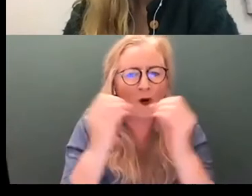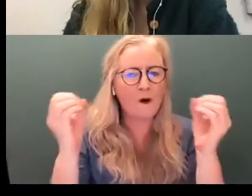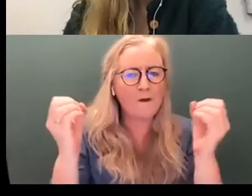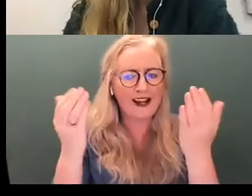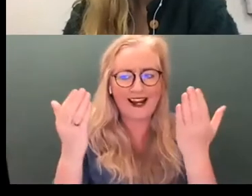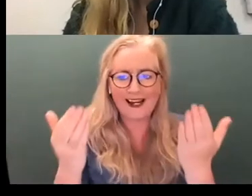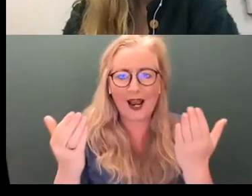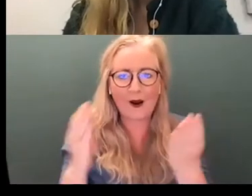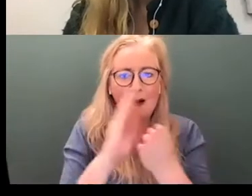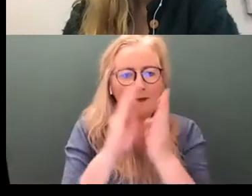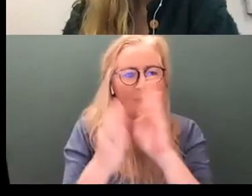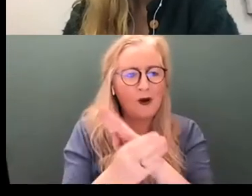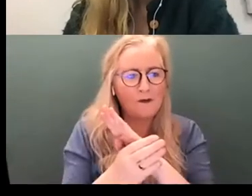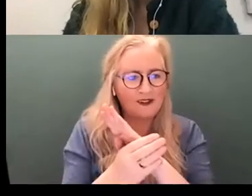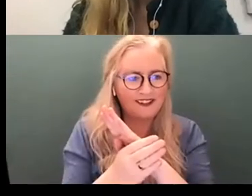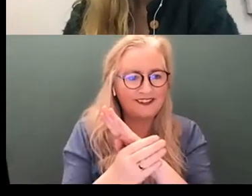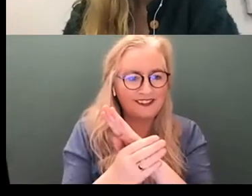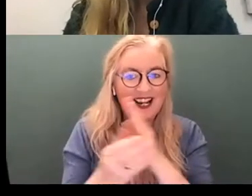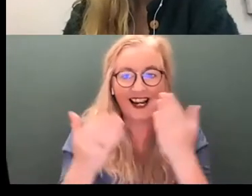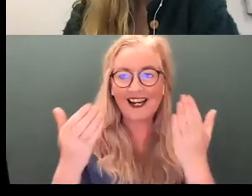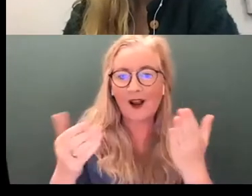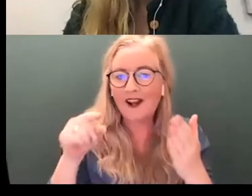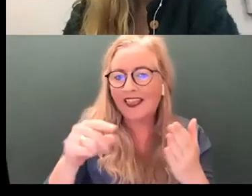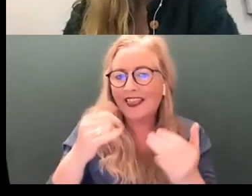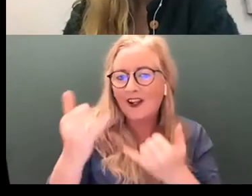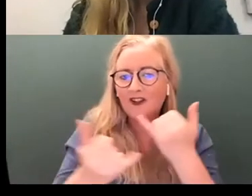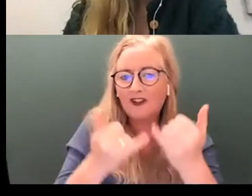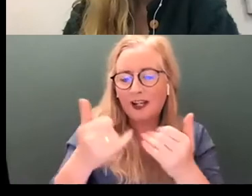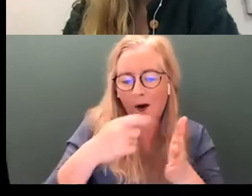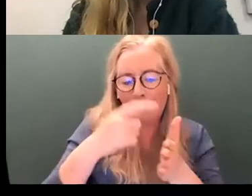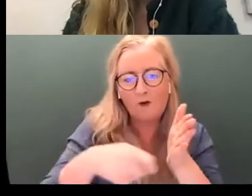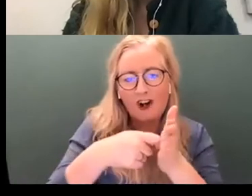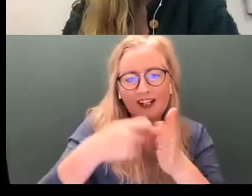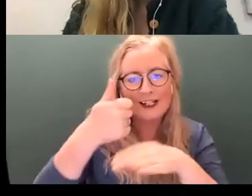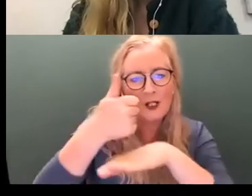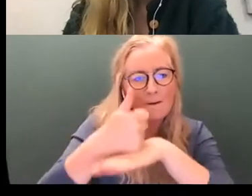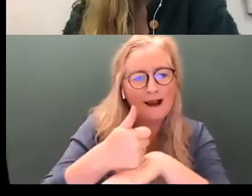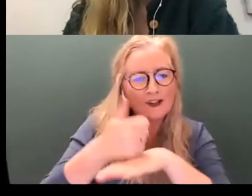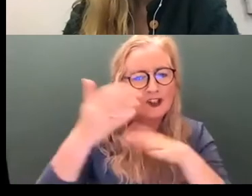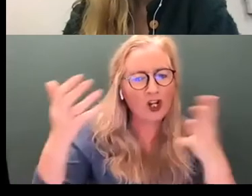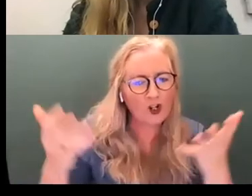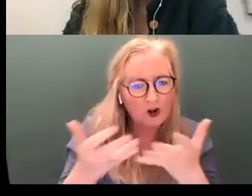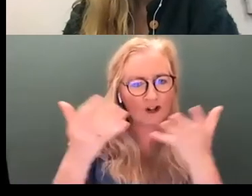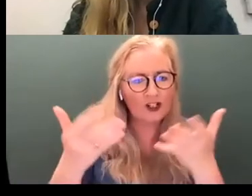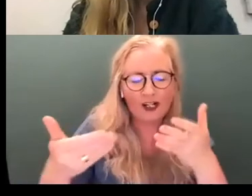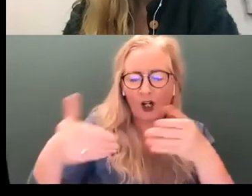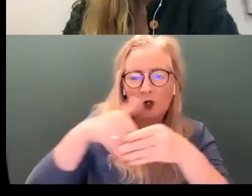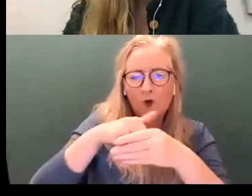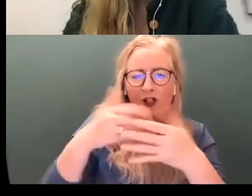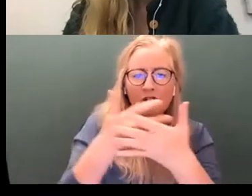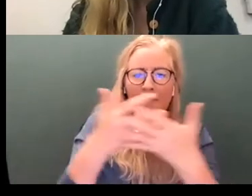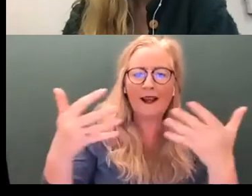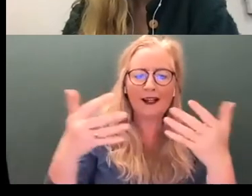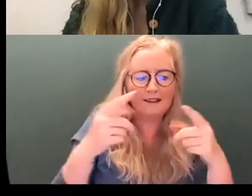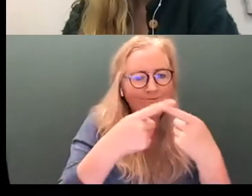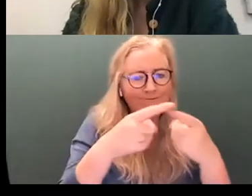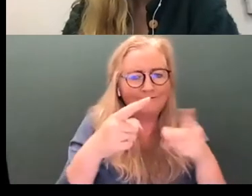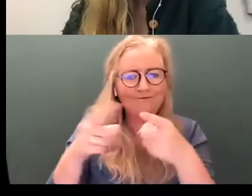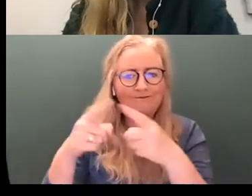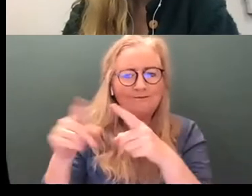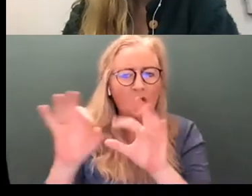into, as we are now this year project based, but encouraging and including so many new groups of people